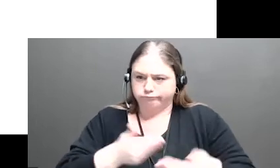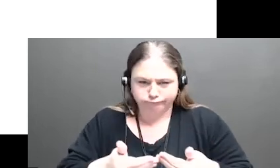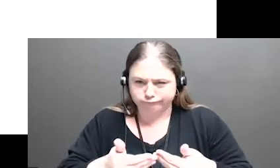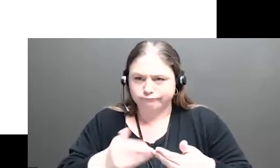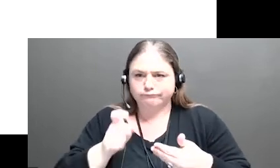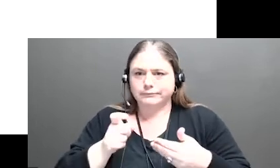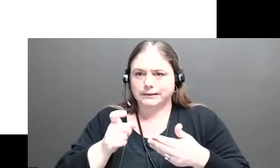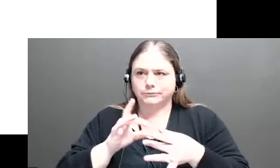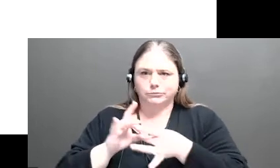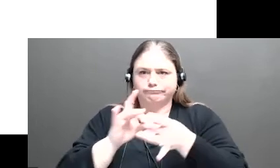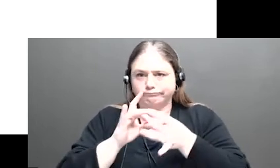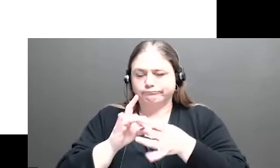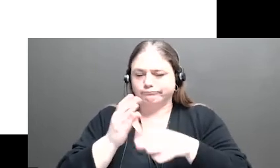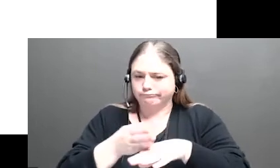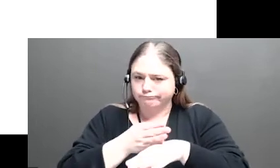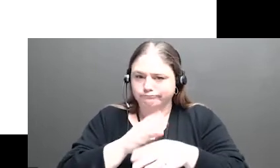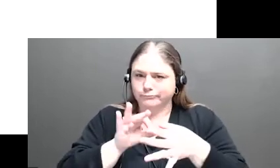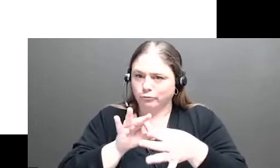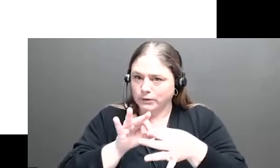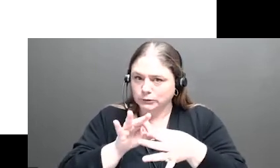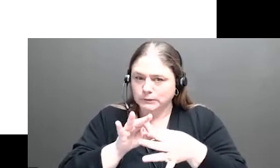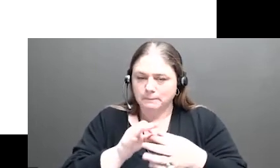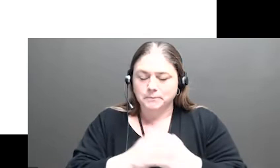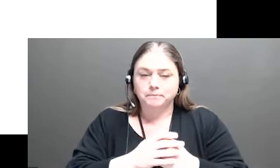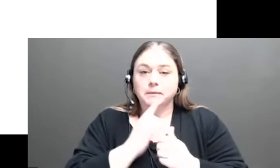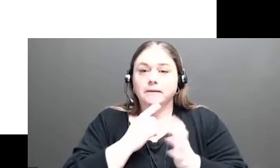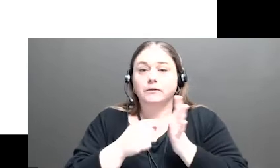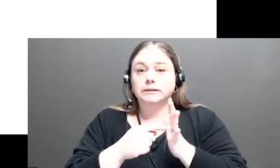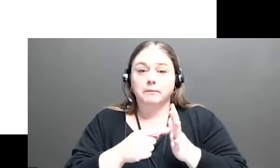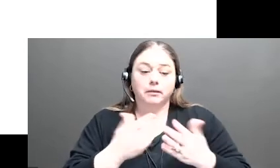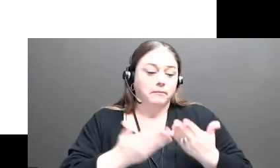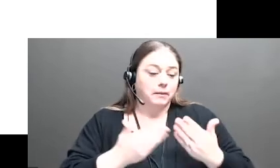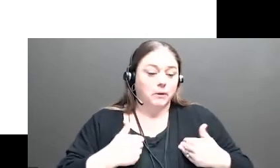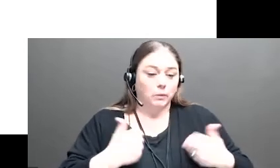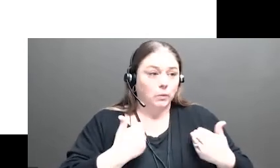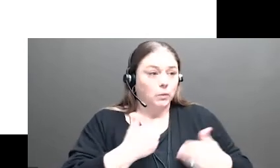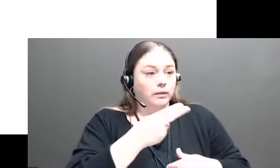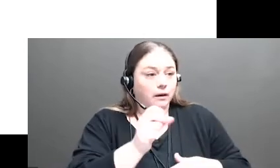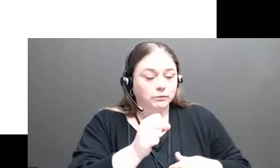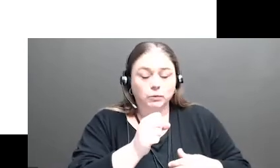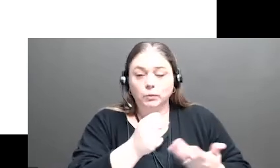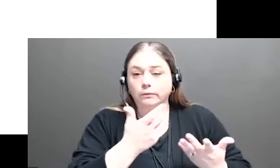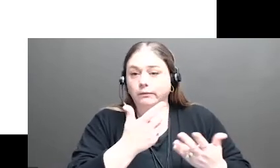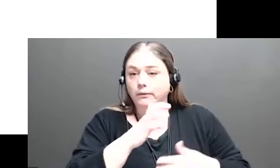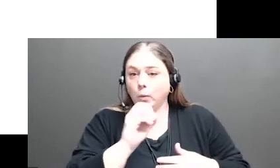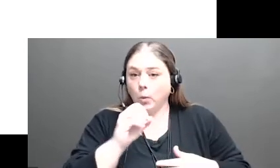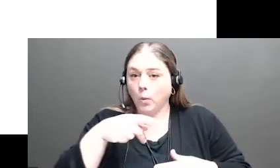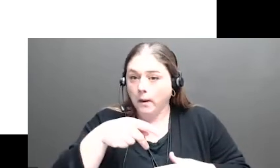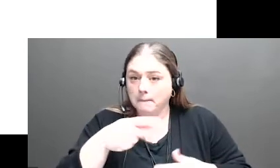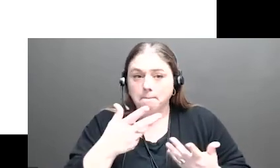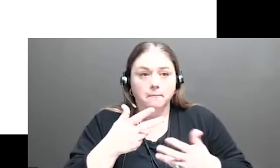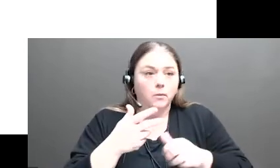Youth who have previous work experience, for example, from a high school, co-op or internship, or even a really engaged